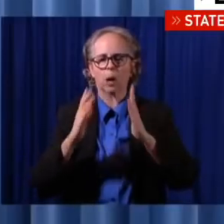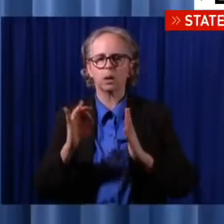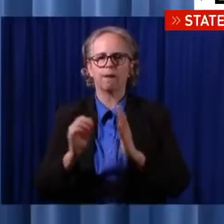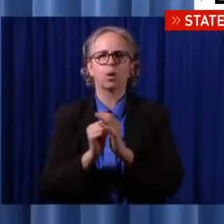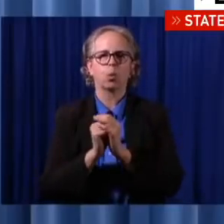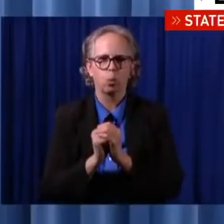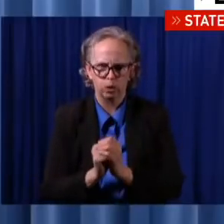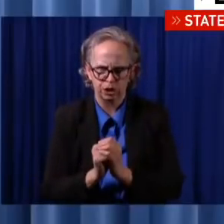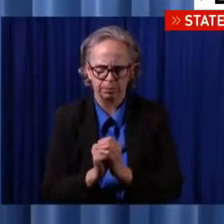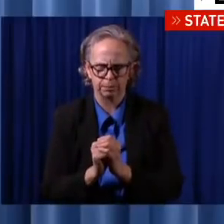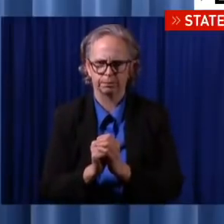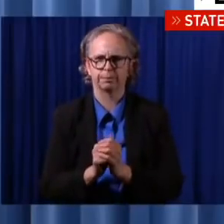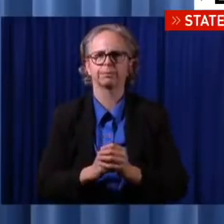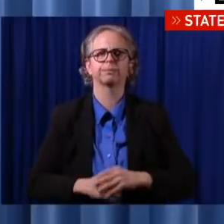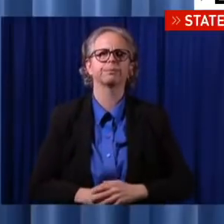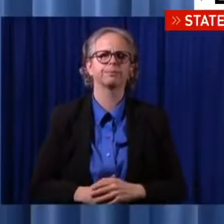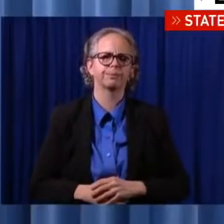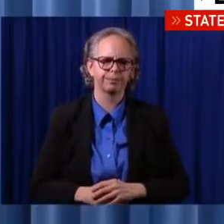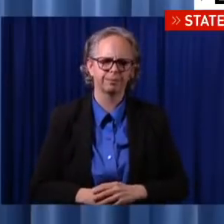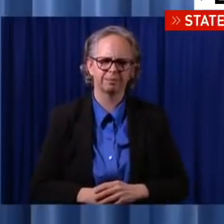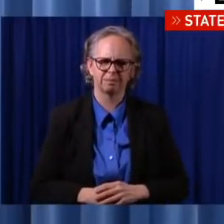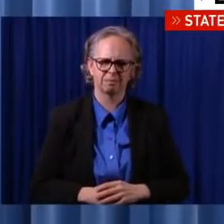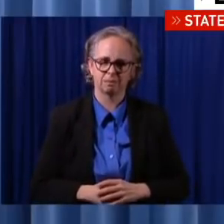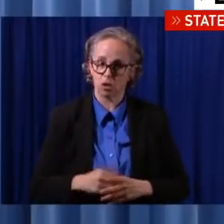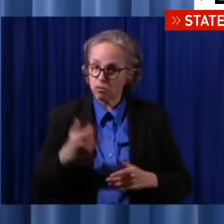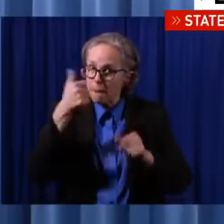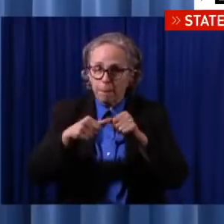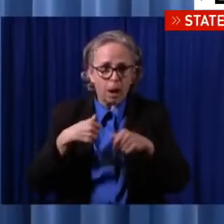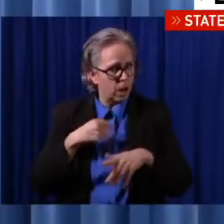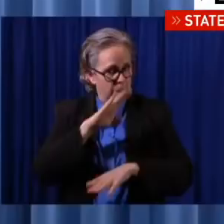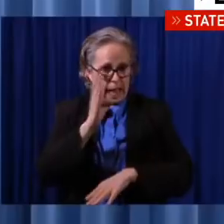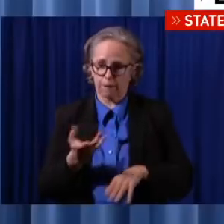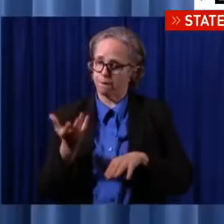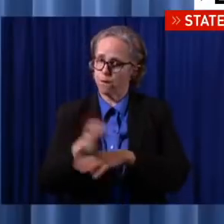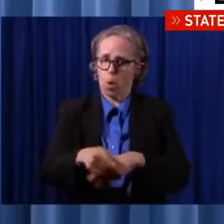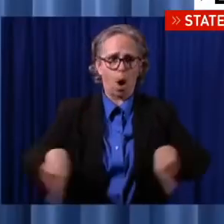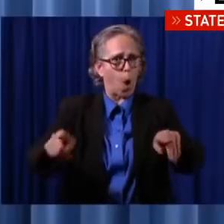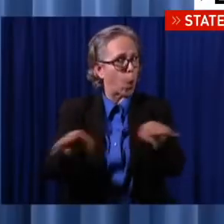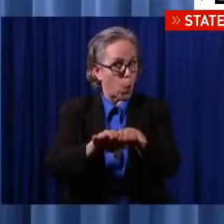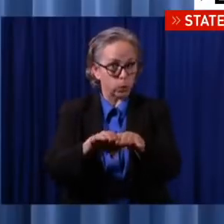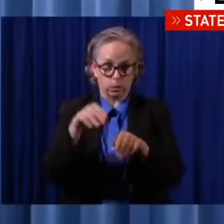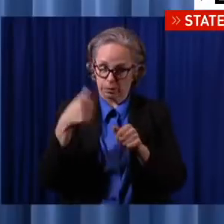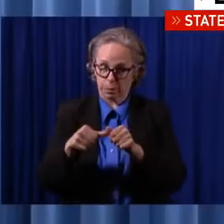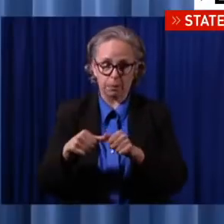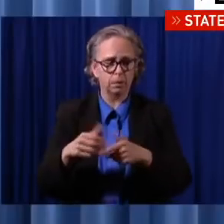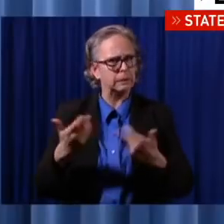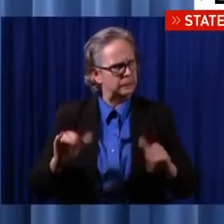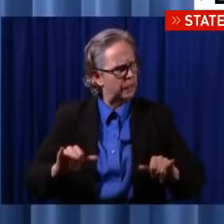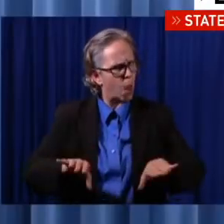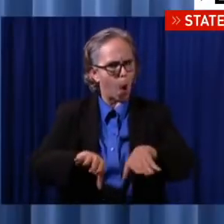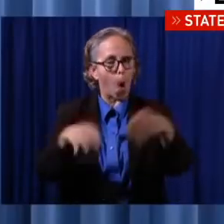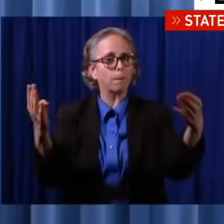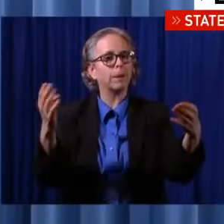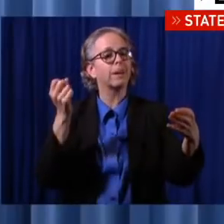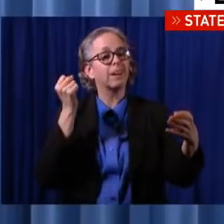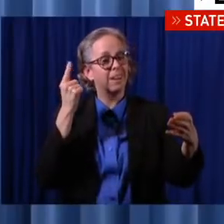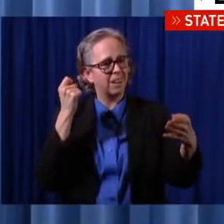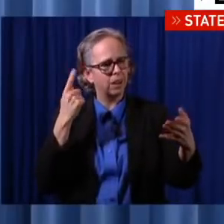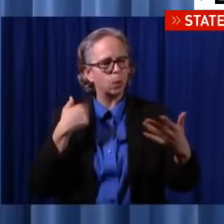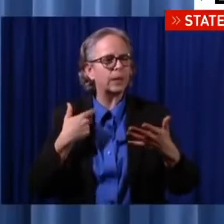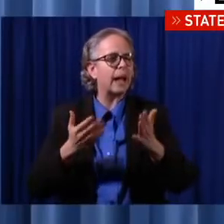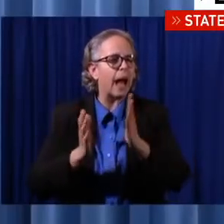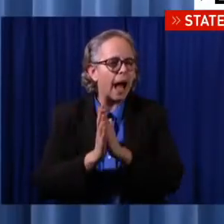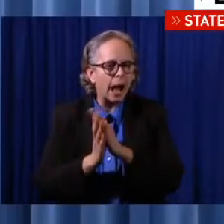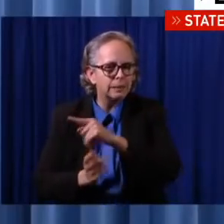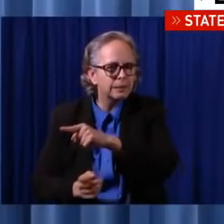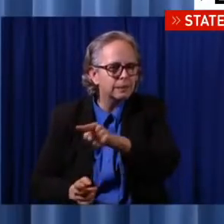order. Houses of worship remain open, but we ask people to be